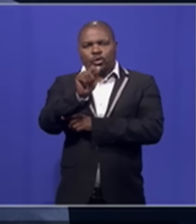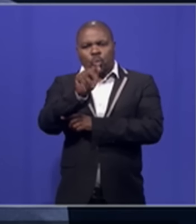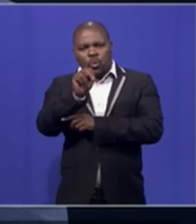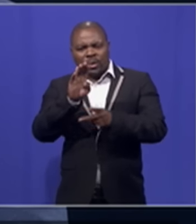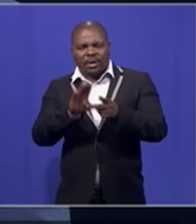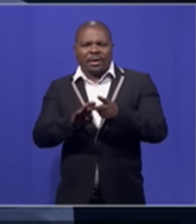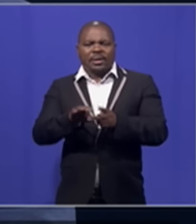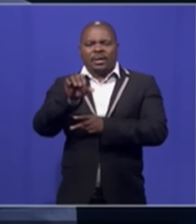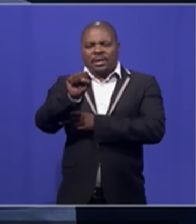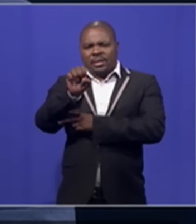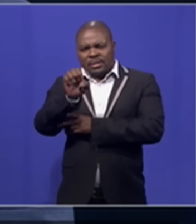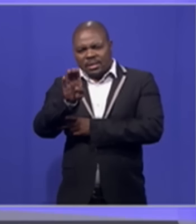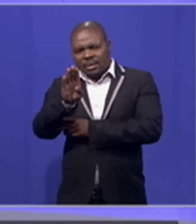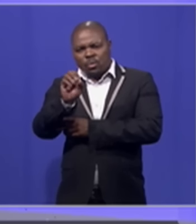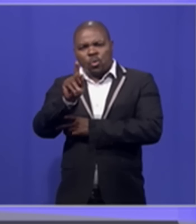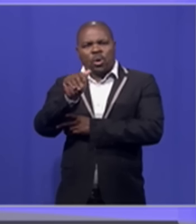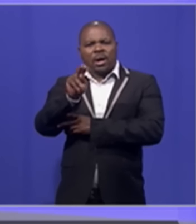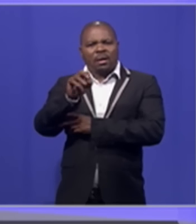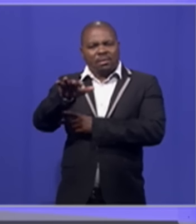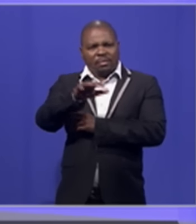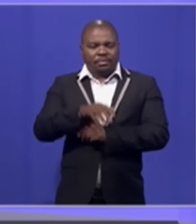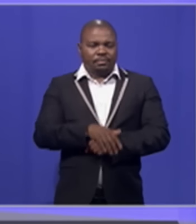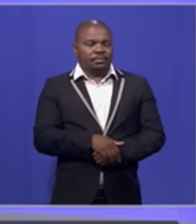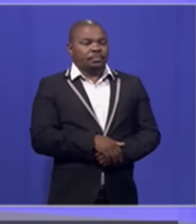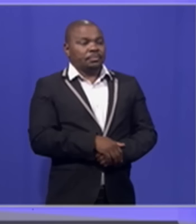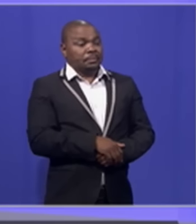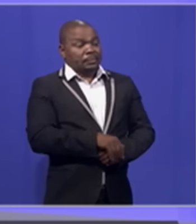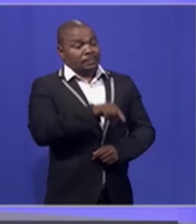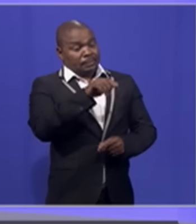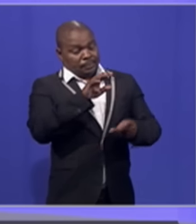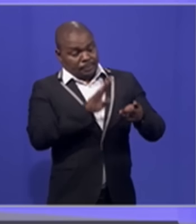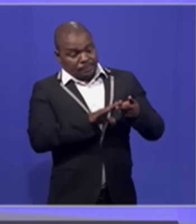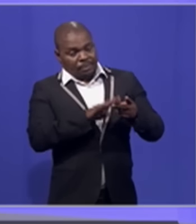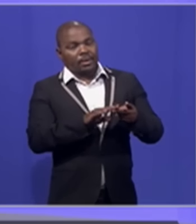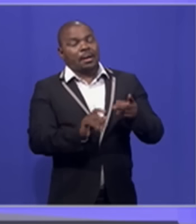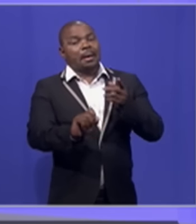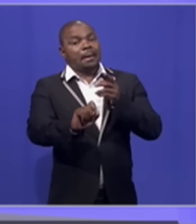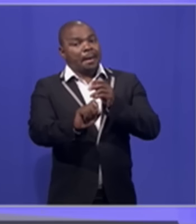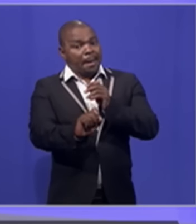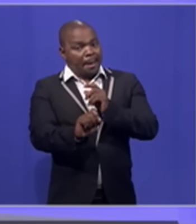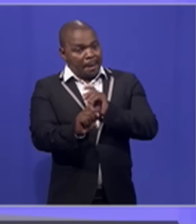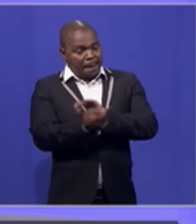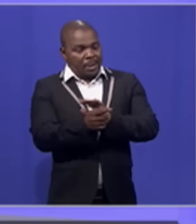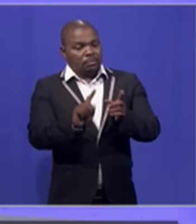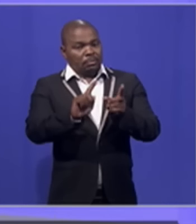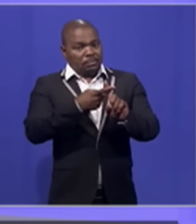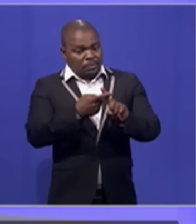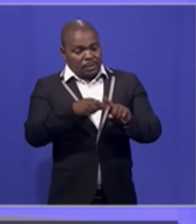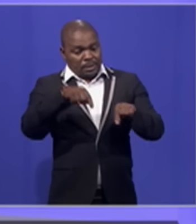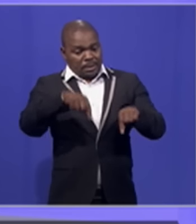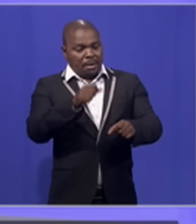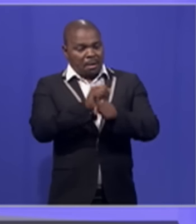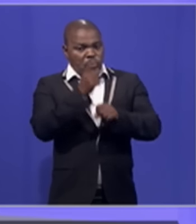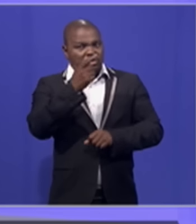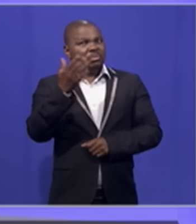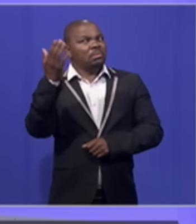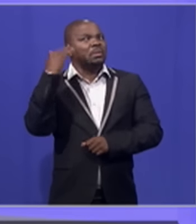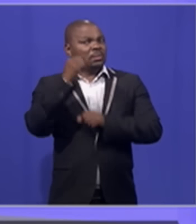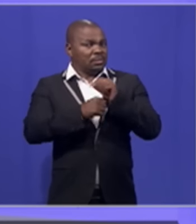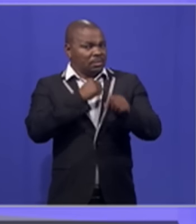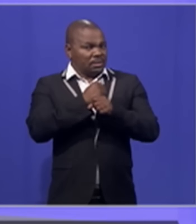Sebokeng jwalo ha se patuwe taba ya hore ho bile le kotsi e nngwe e mo bana ba bang ba bangata ba ileng ba hlokala province ena ya Gauteng selemong